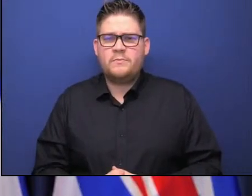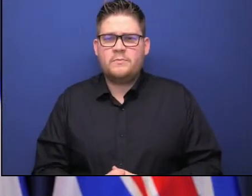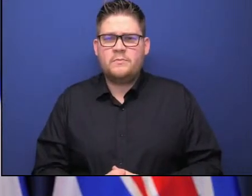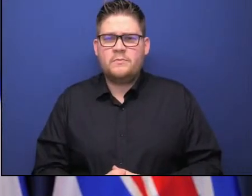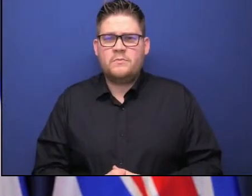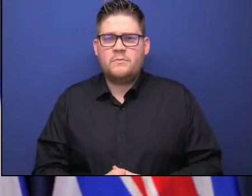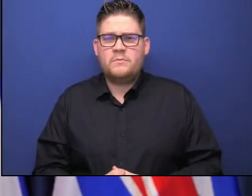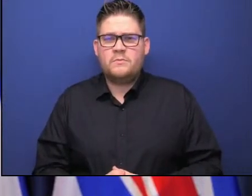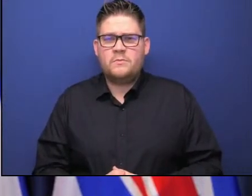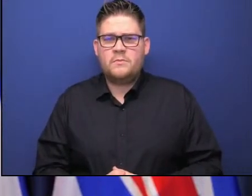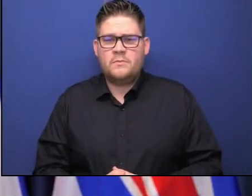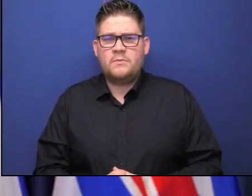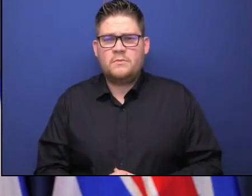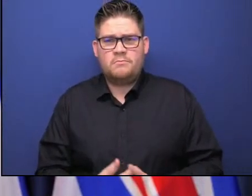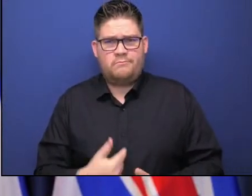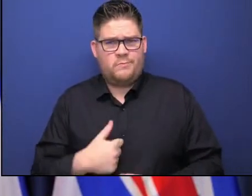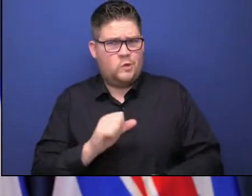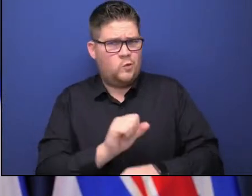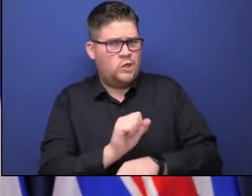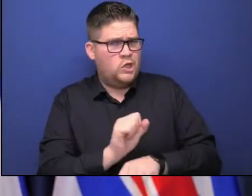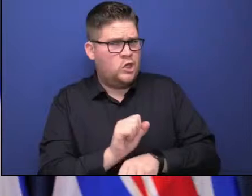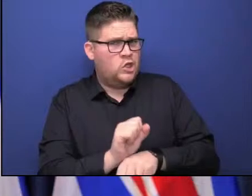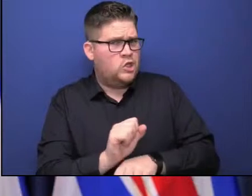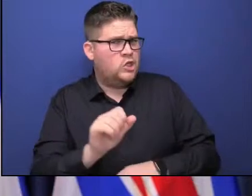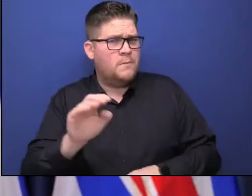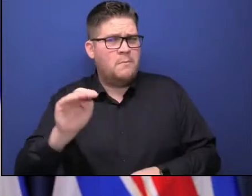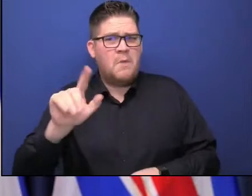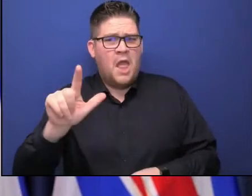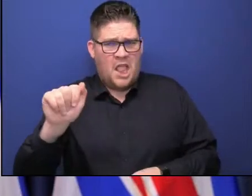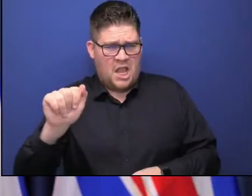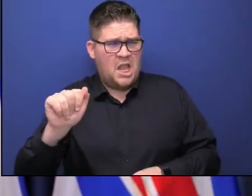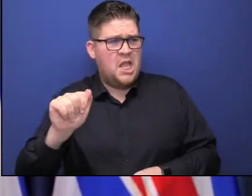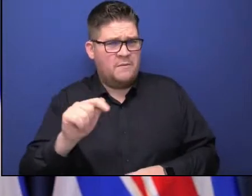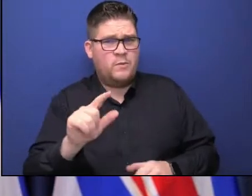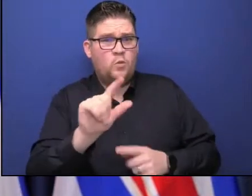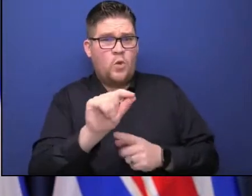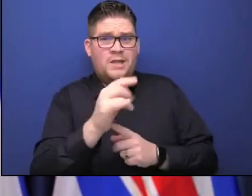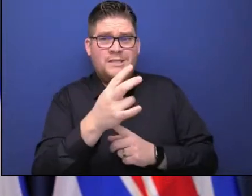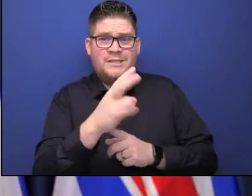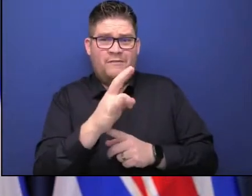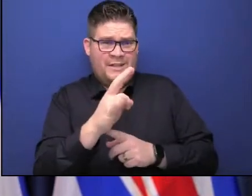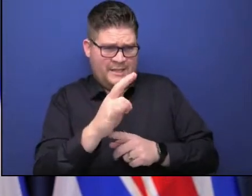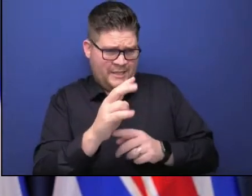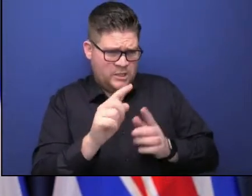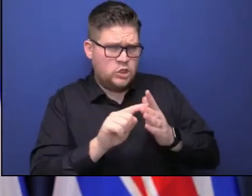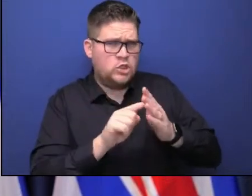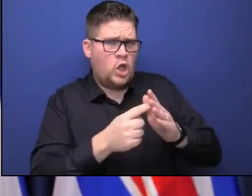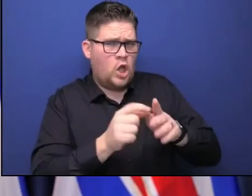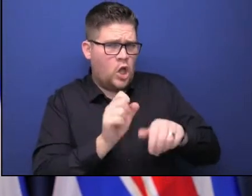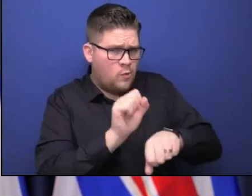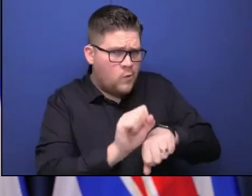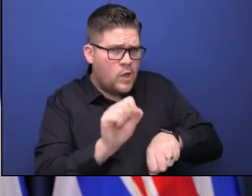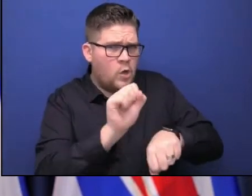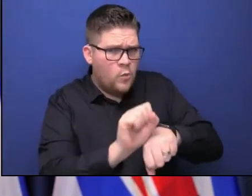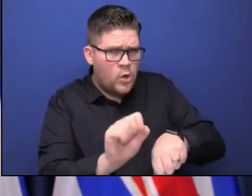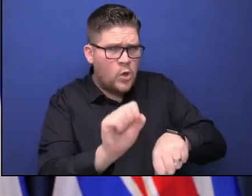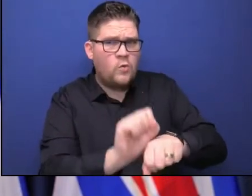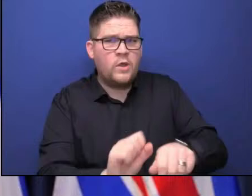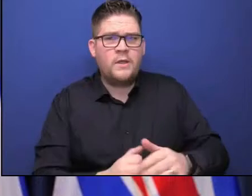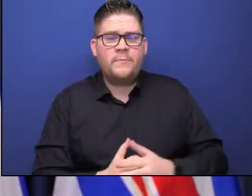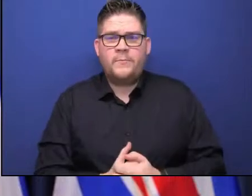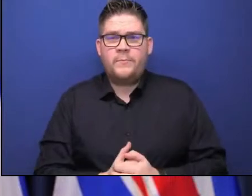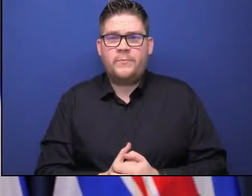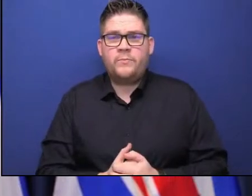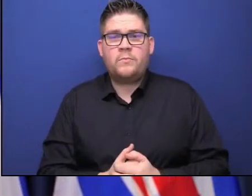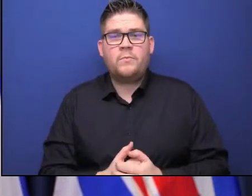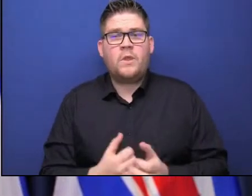2017, we've seen the demand for help go down considerably. People have called the residential tenancy branch and they've